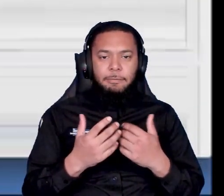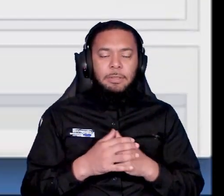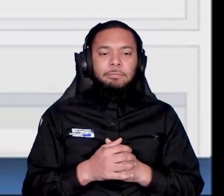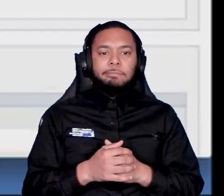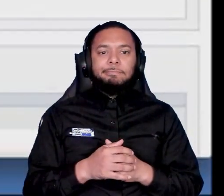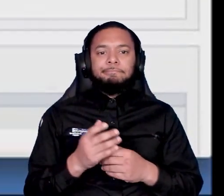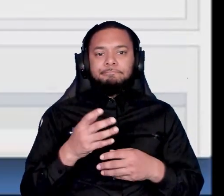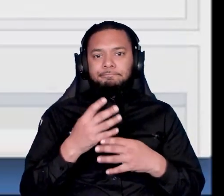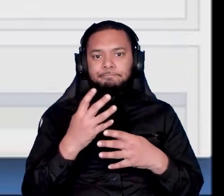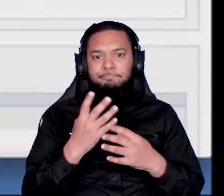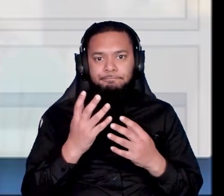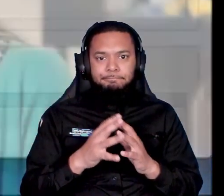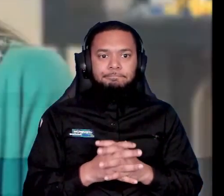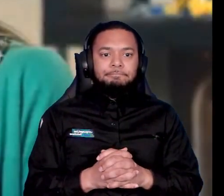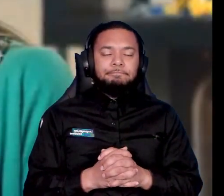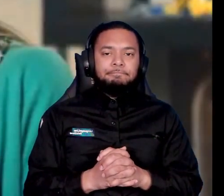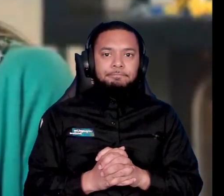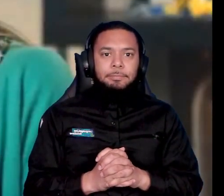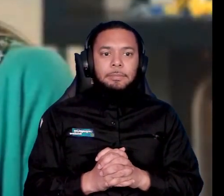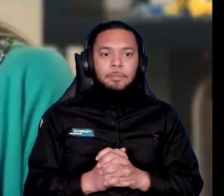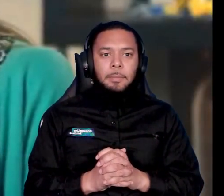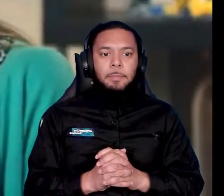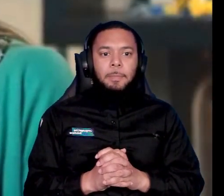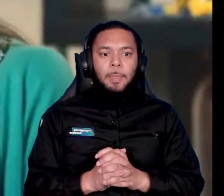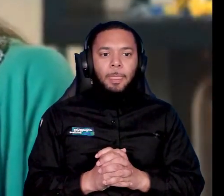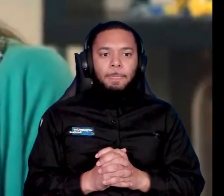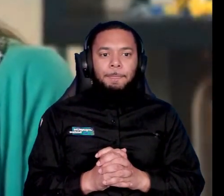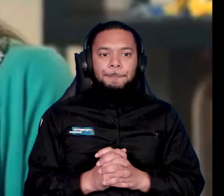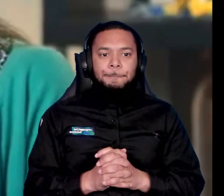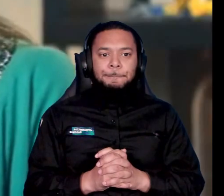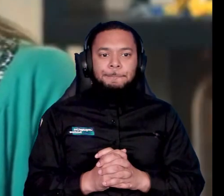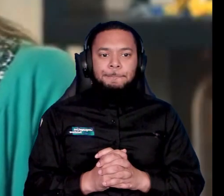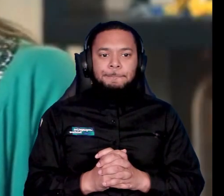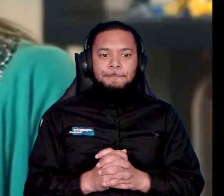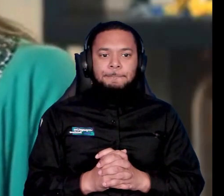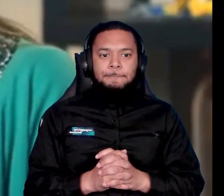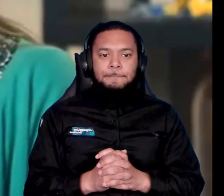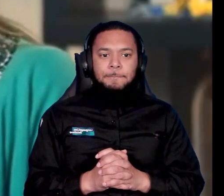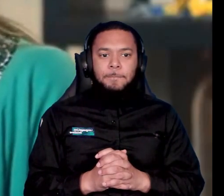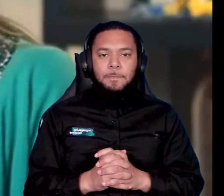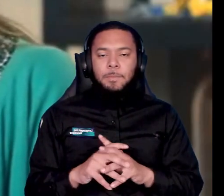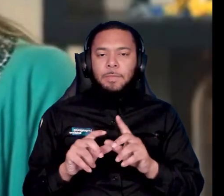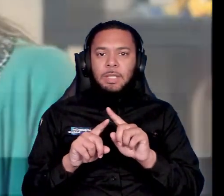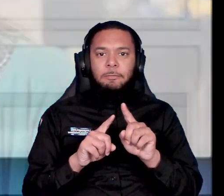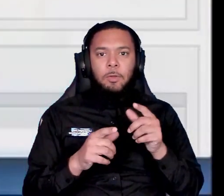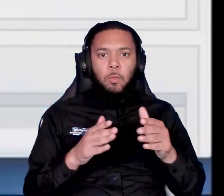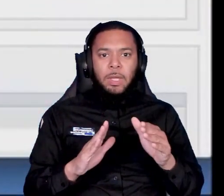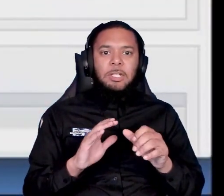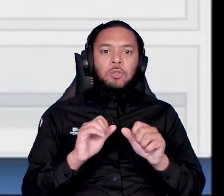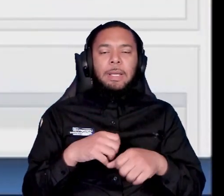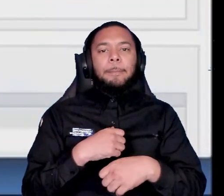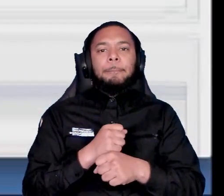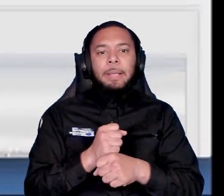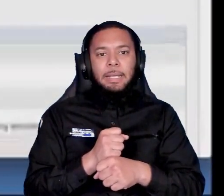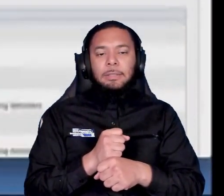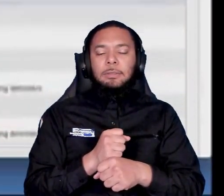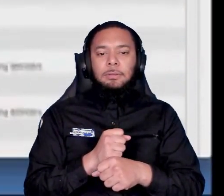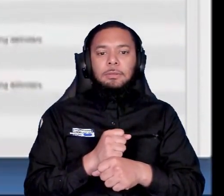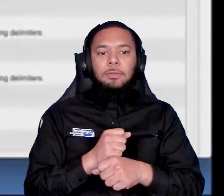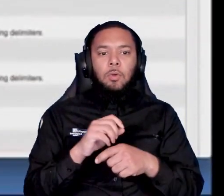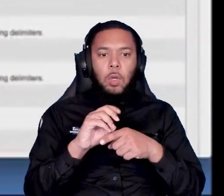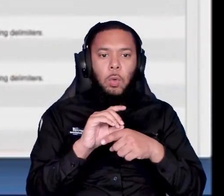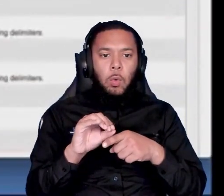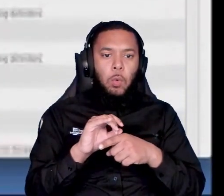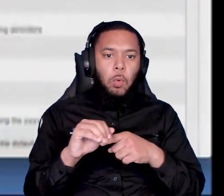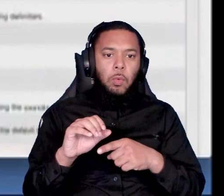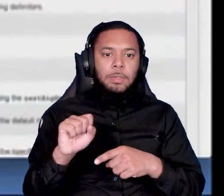scrolling. I see there are certain ways that I can construct or create a scanner, and we've been using system